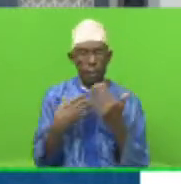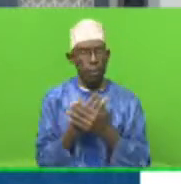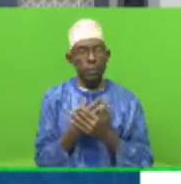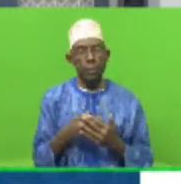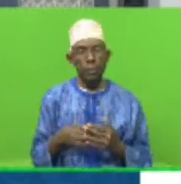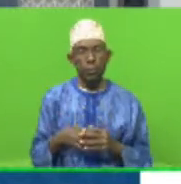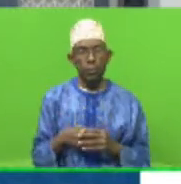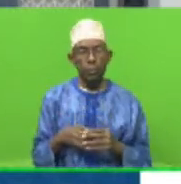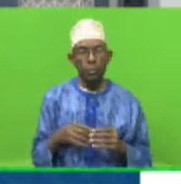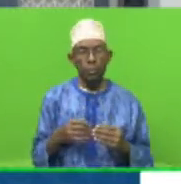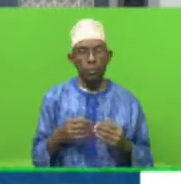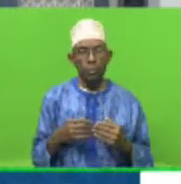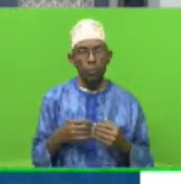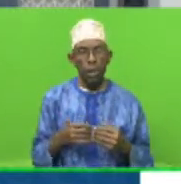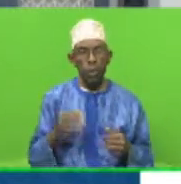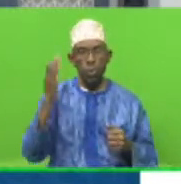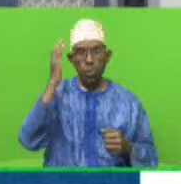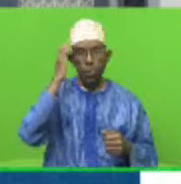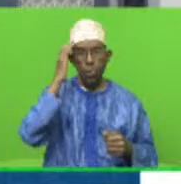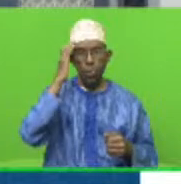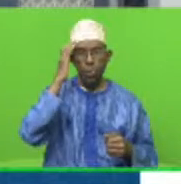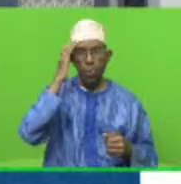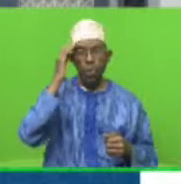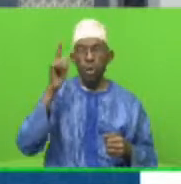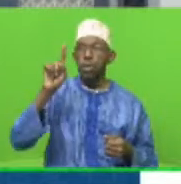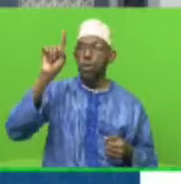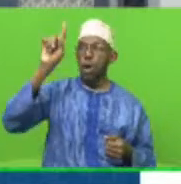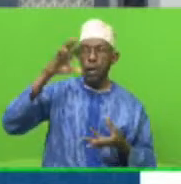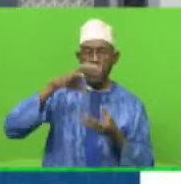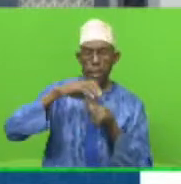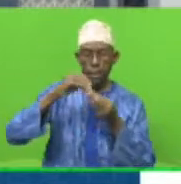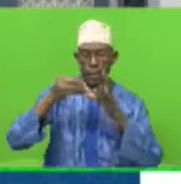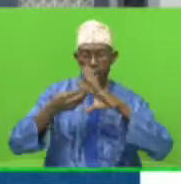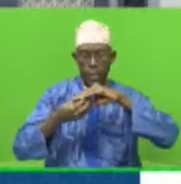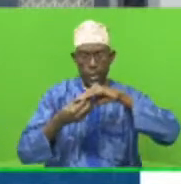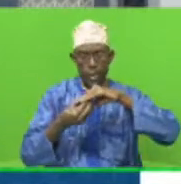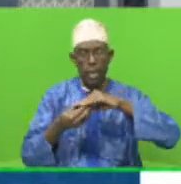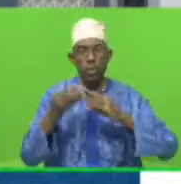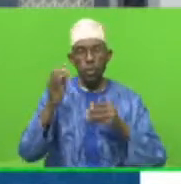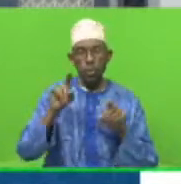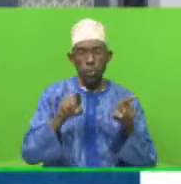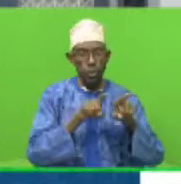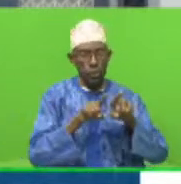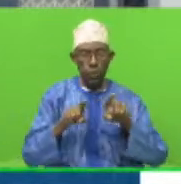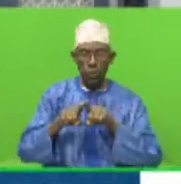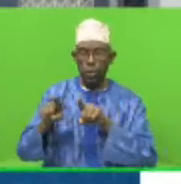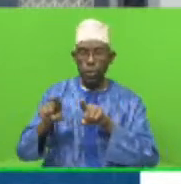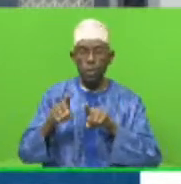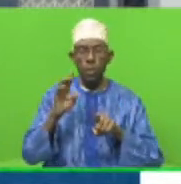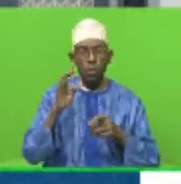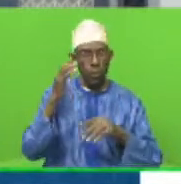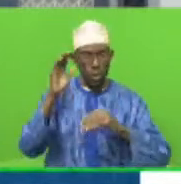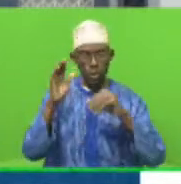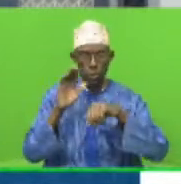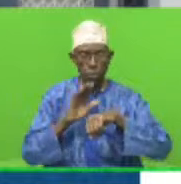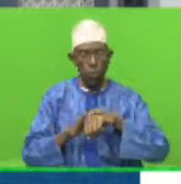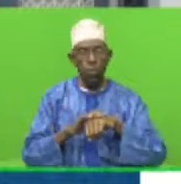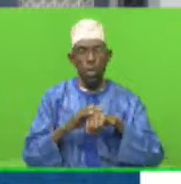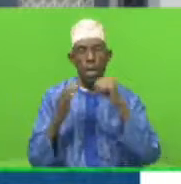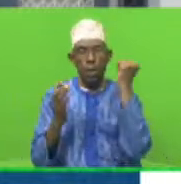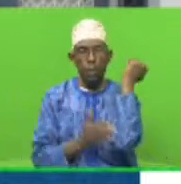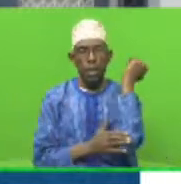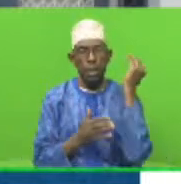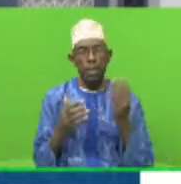disposition to recognize there is a creator, and also to recognize what is, you know, right from what is